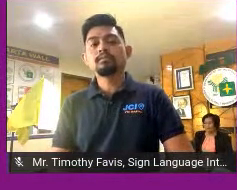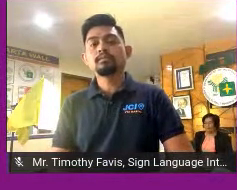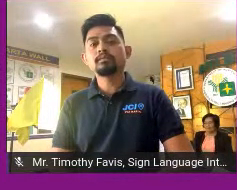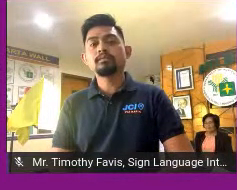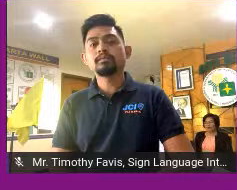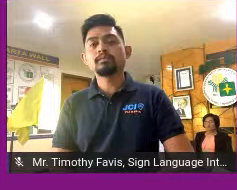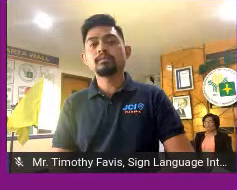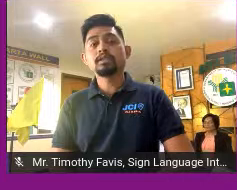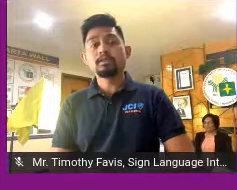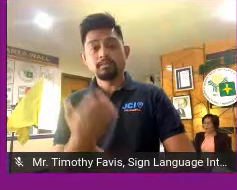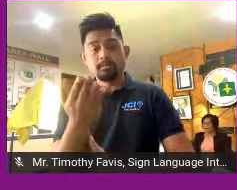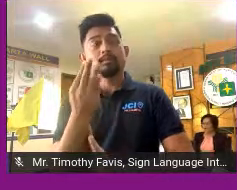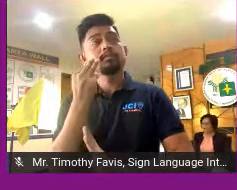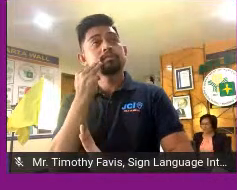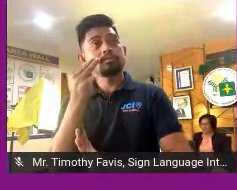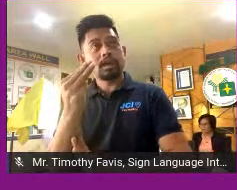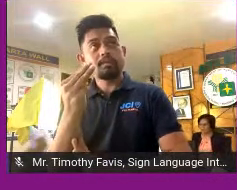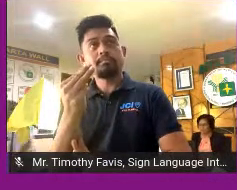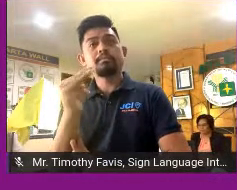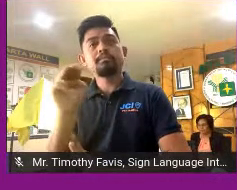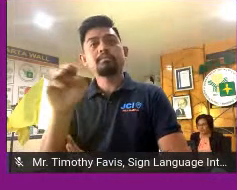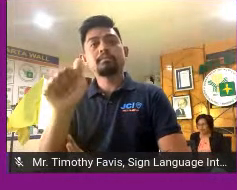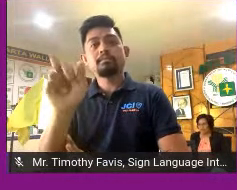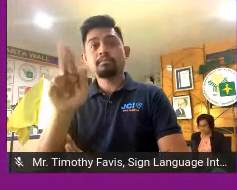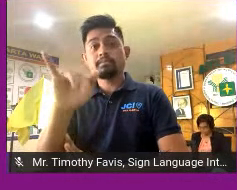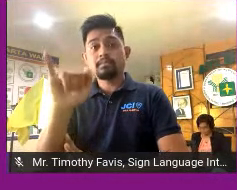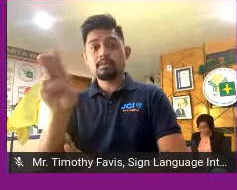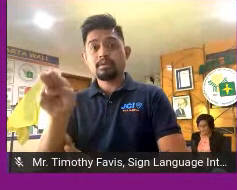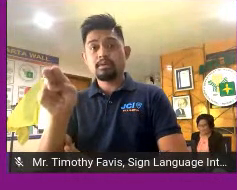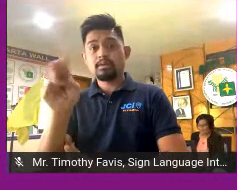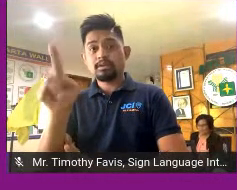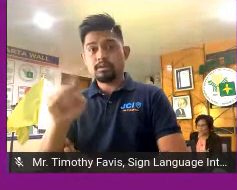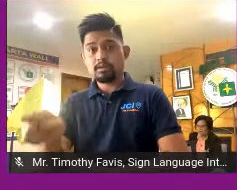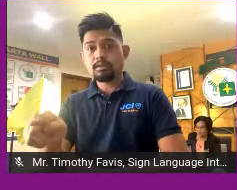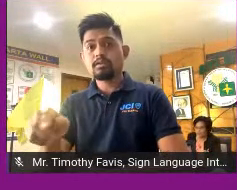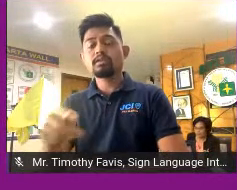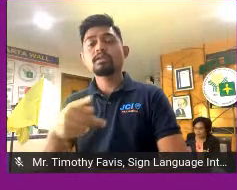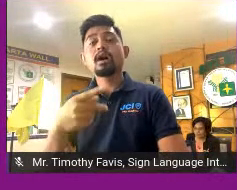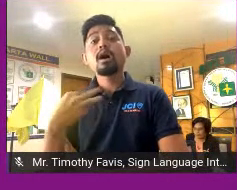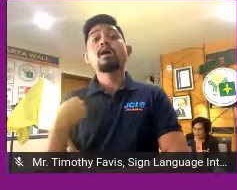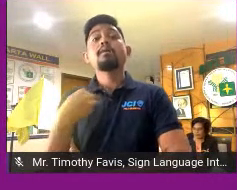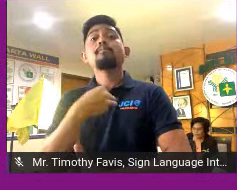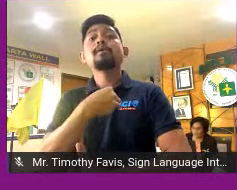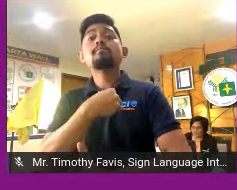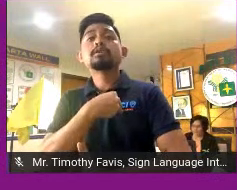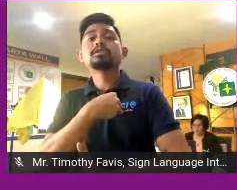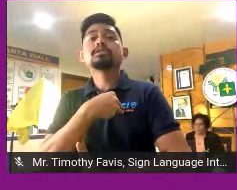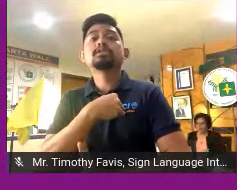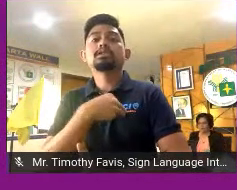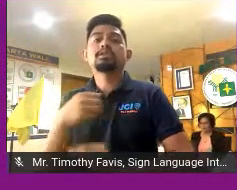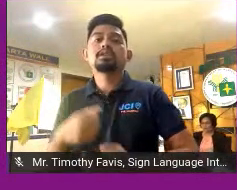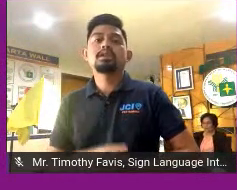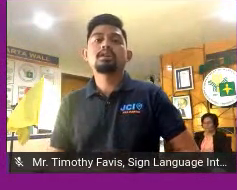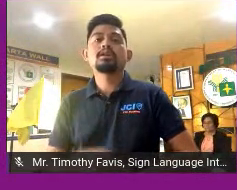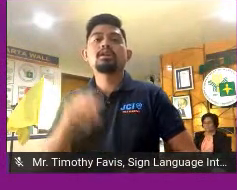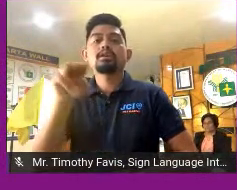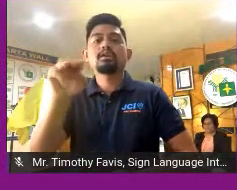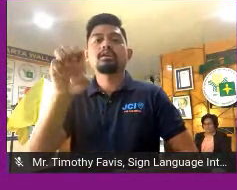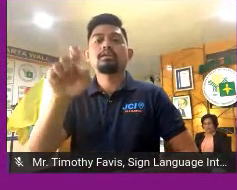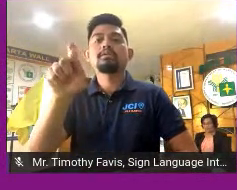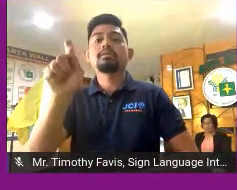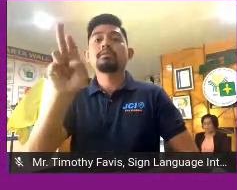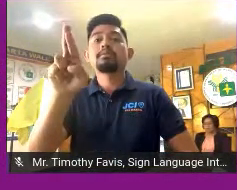I am a member of the Metronaga Development Pool or the Metronaga God Pool, wherein we are composed of